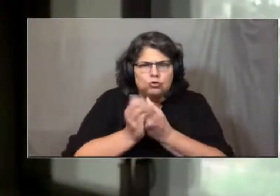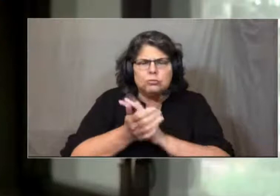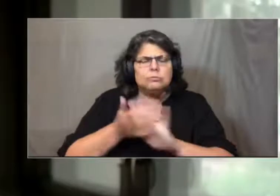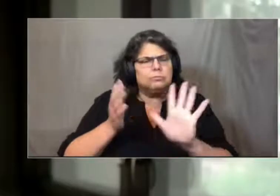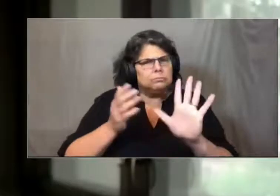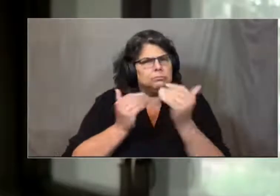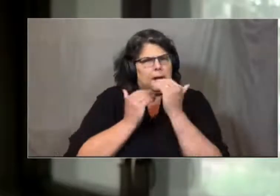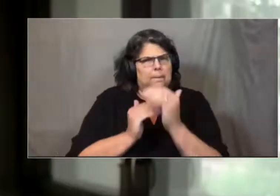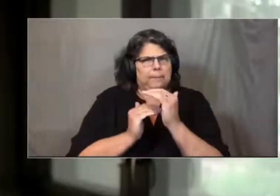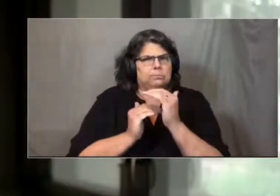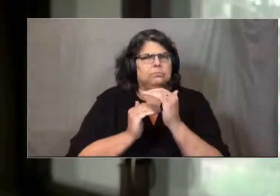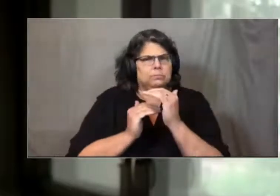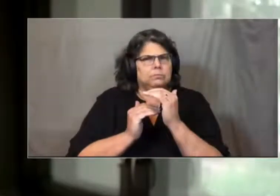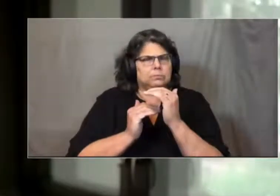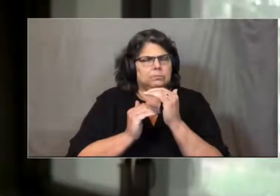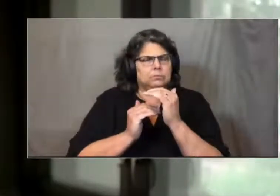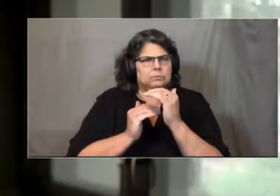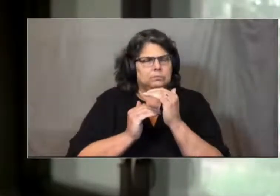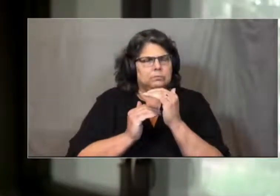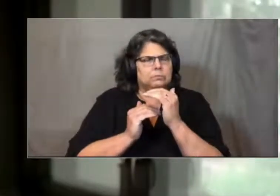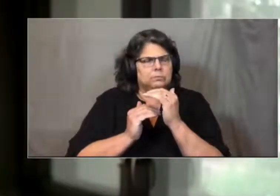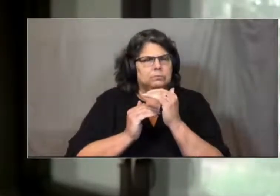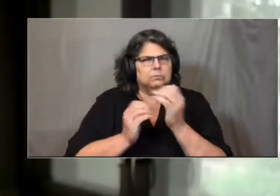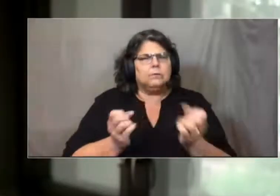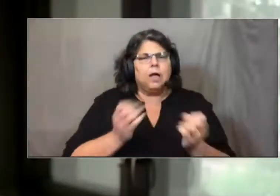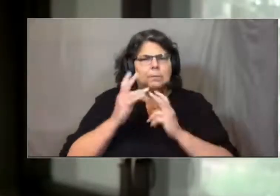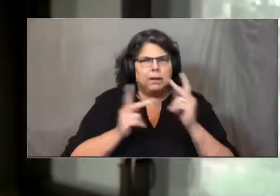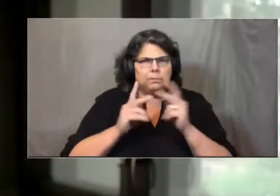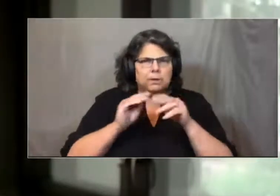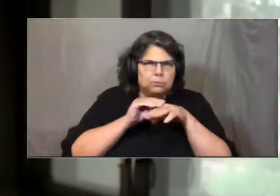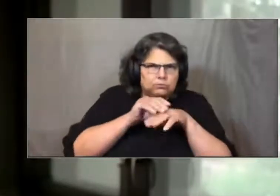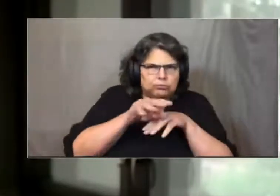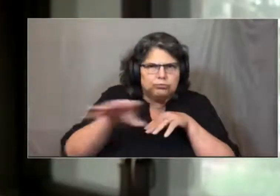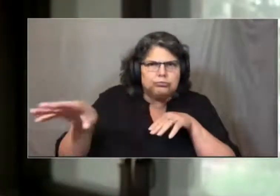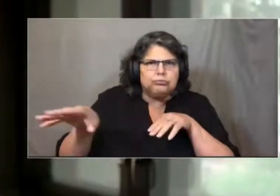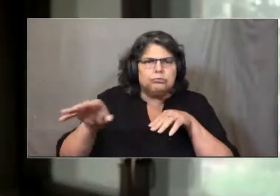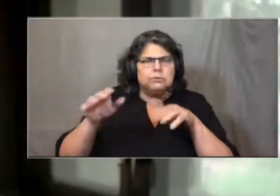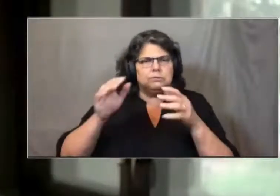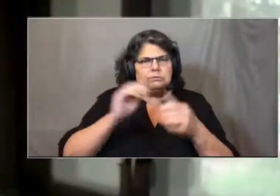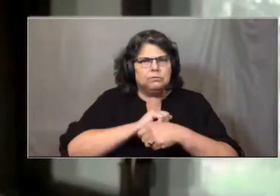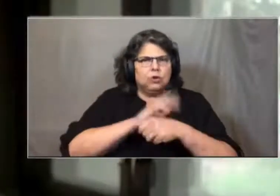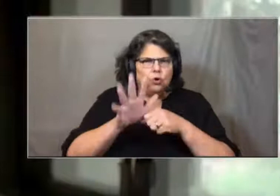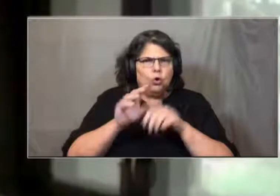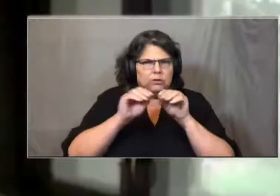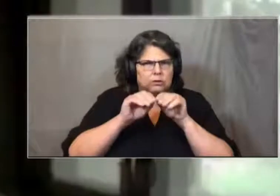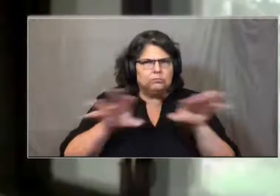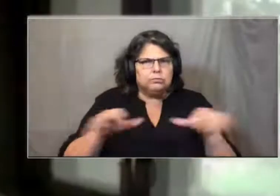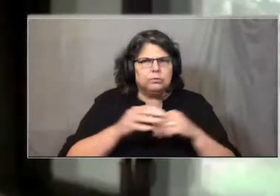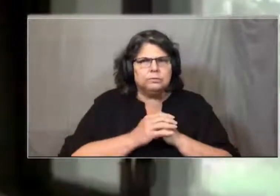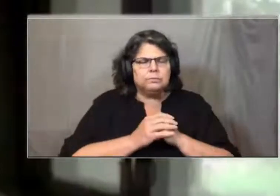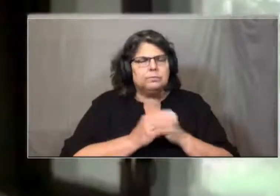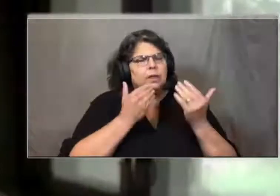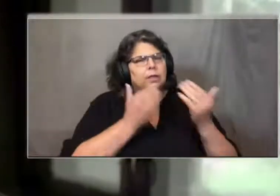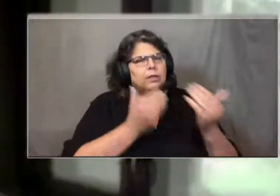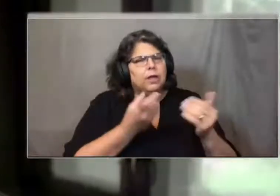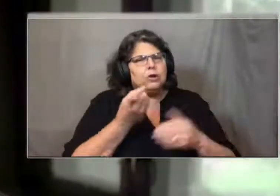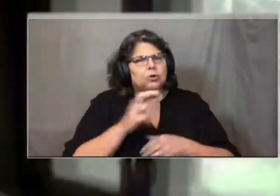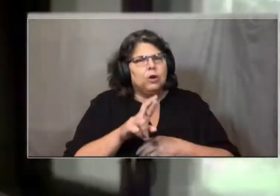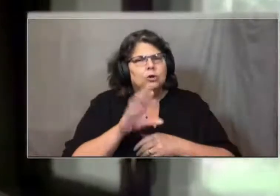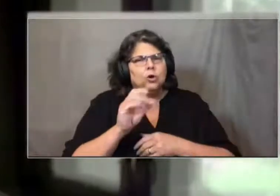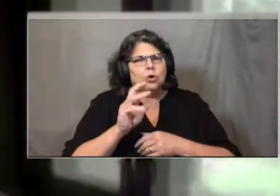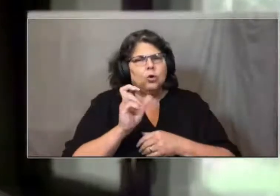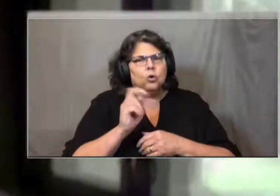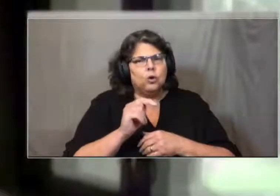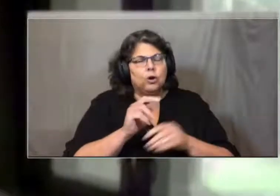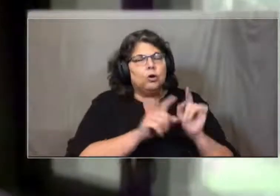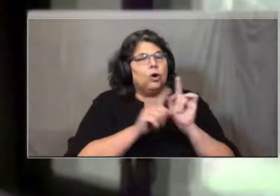minimize the transmission of COVID. Thank you, Dr. Coren. And just to remind the public, The